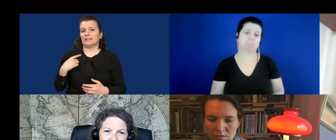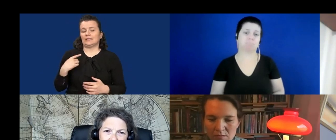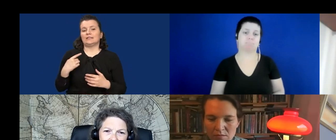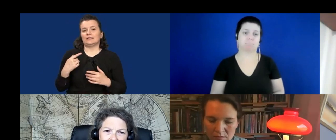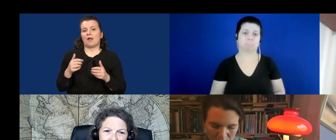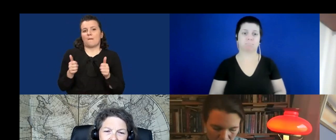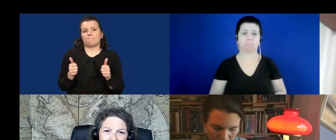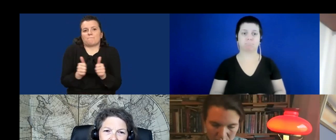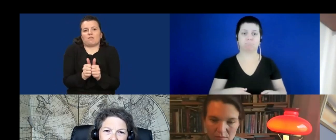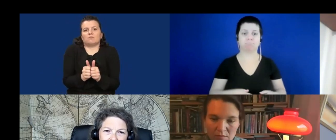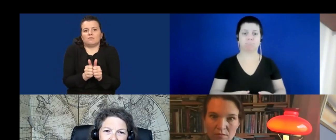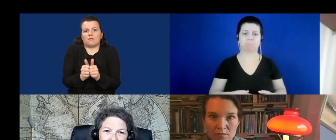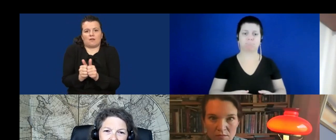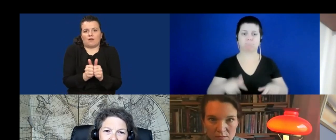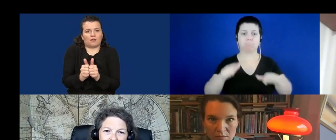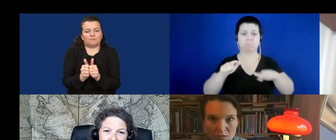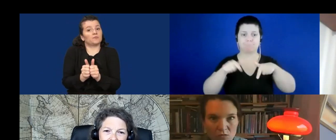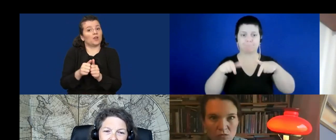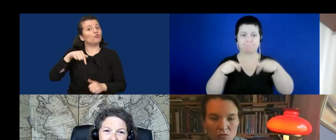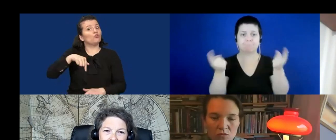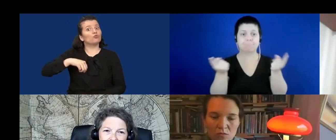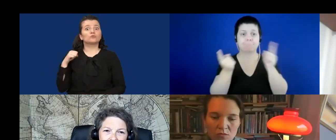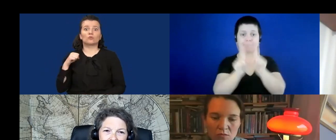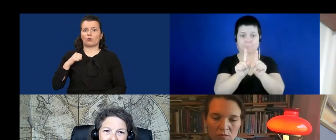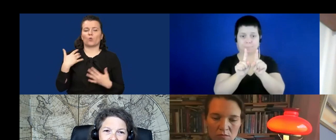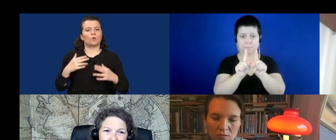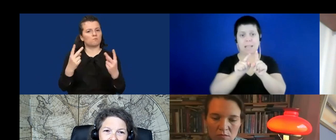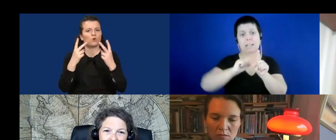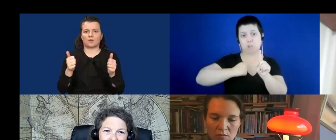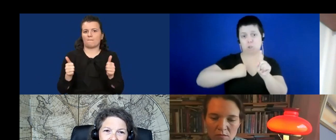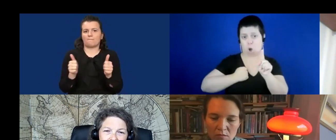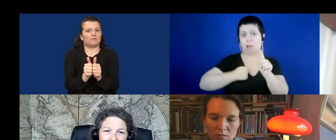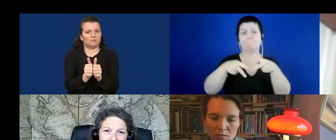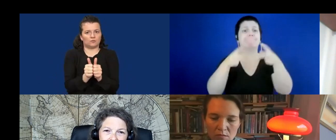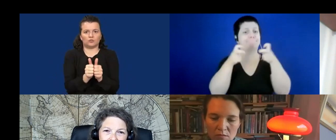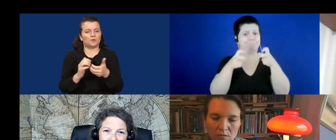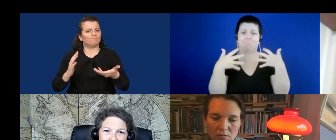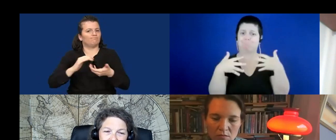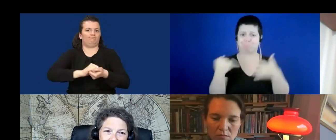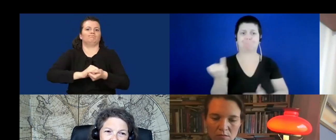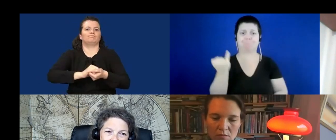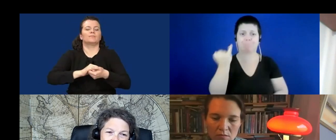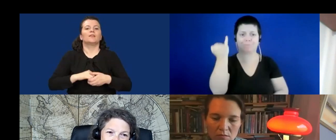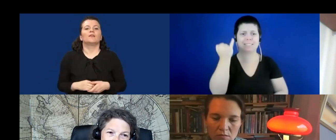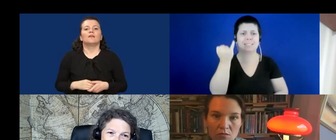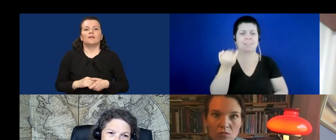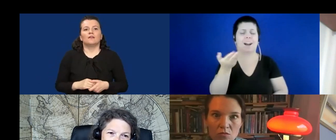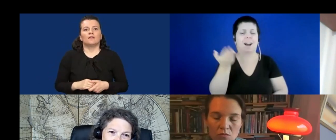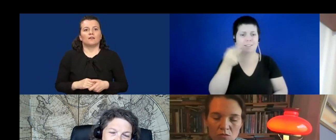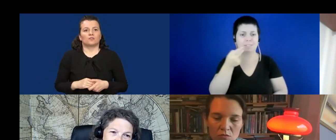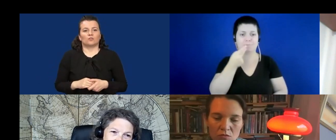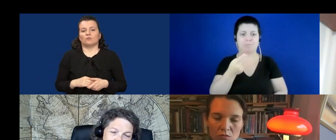what we have found in Scotland to be essential. We have, as I mentioned earlier, the See Here